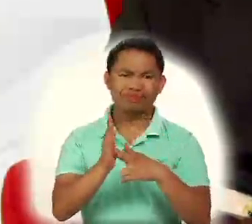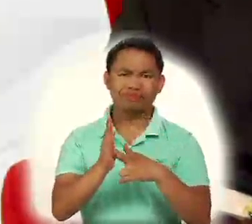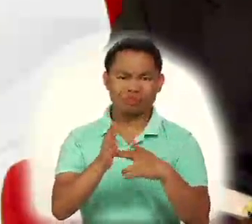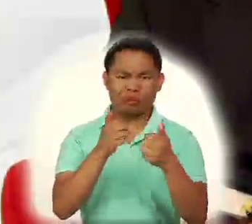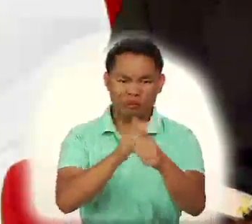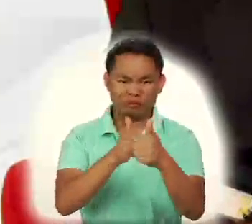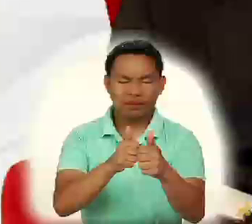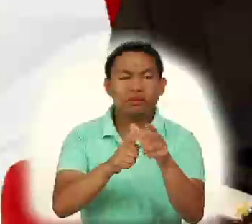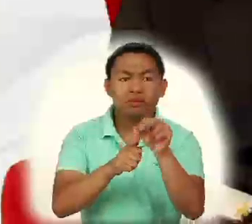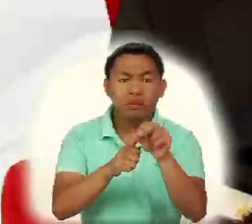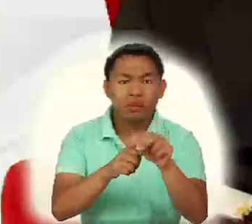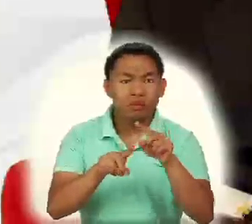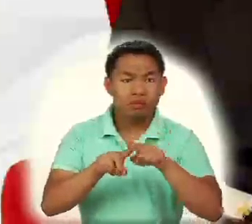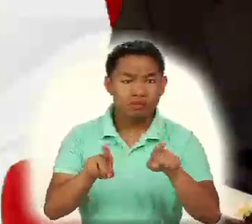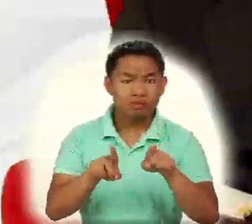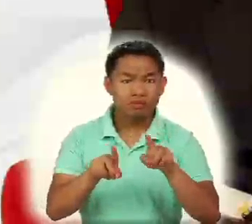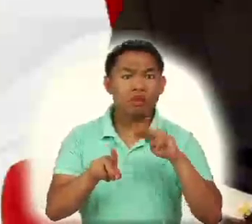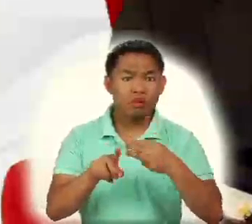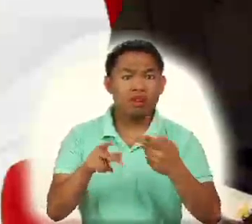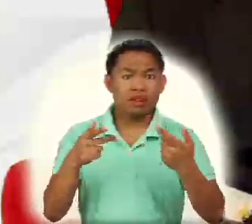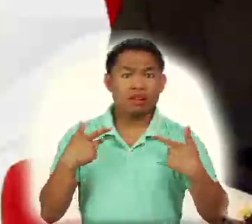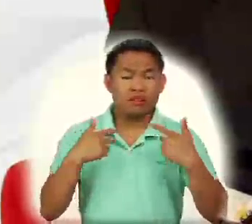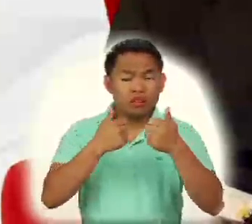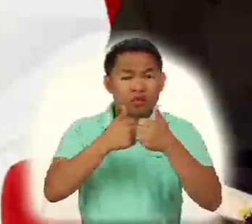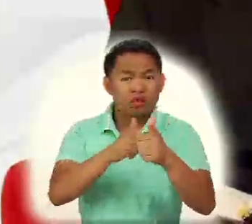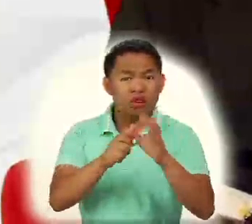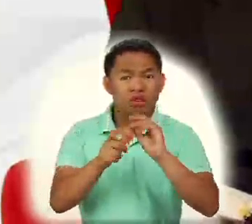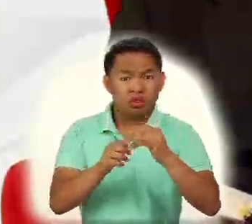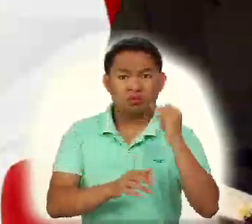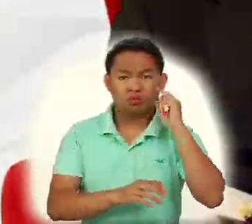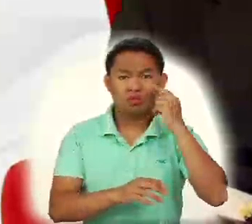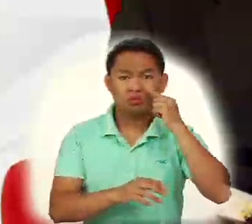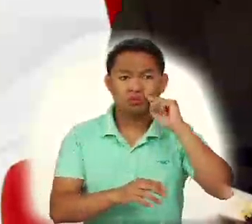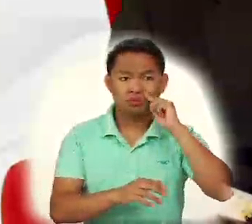we could either follow or ignore.